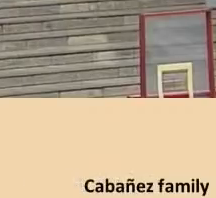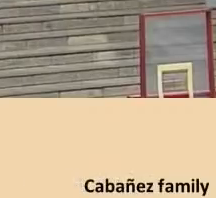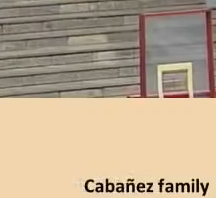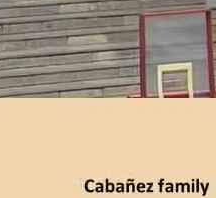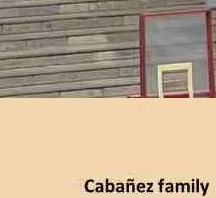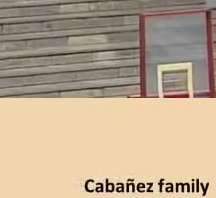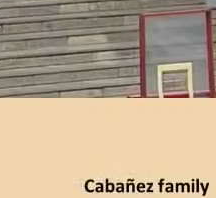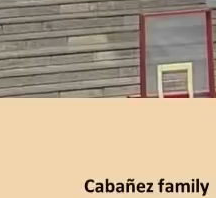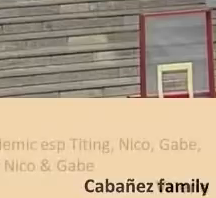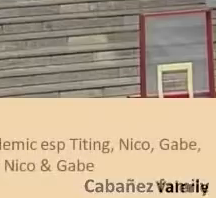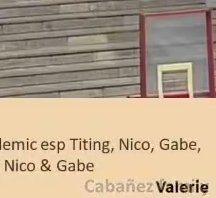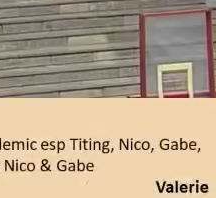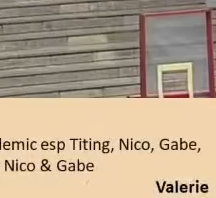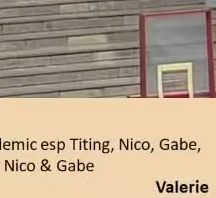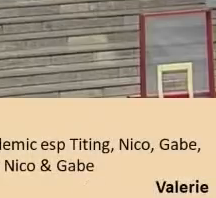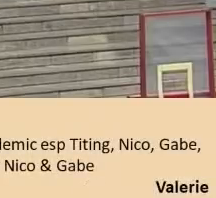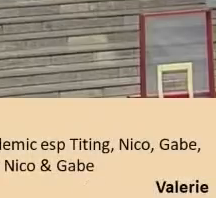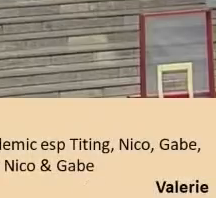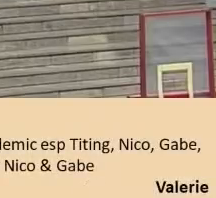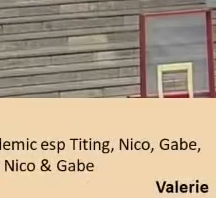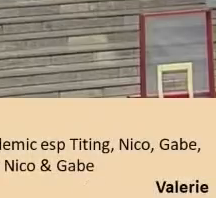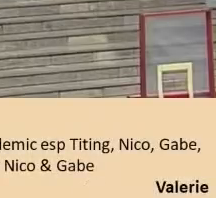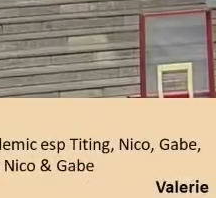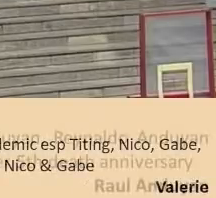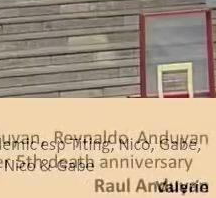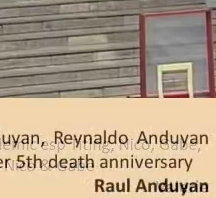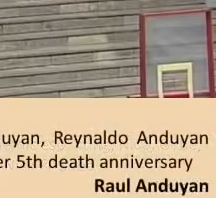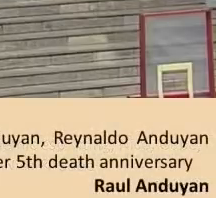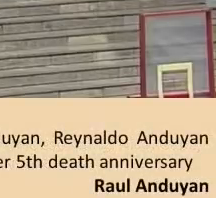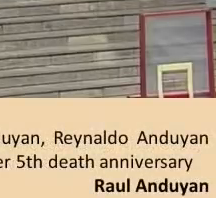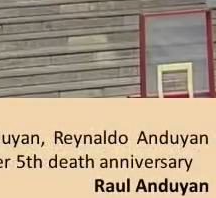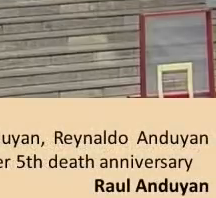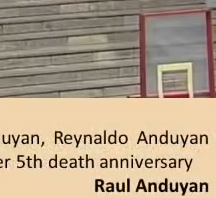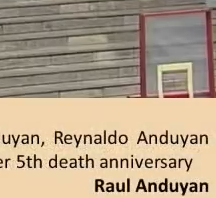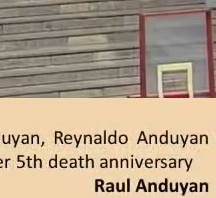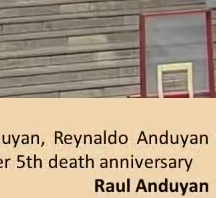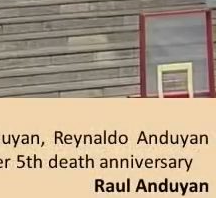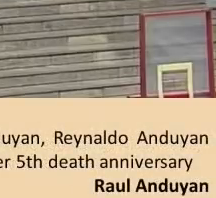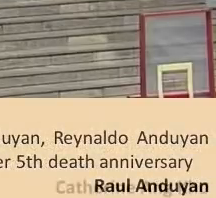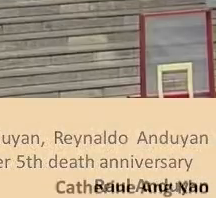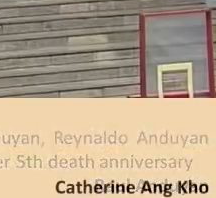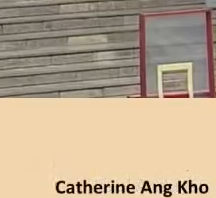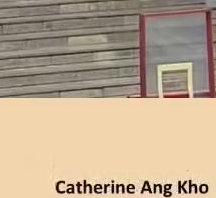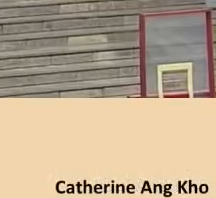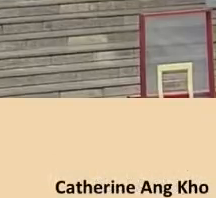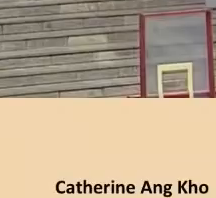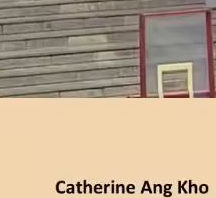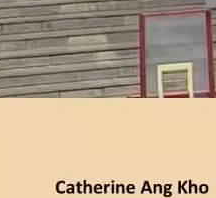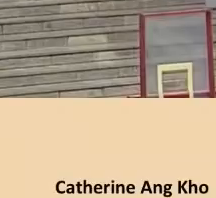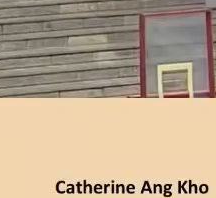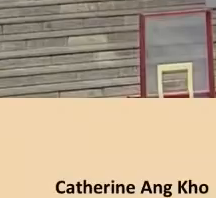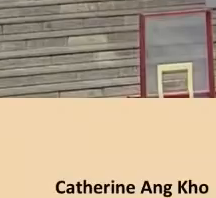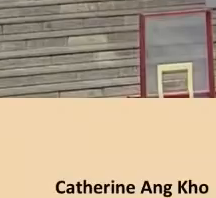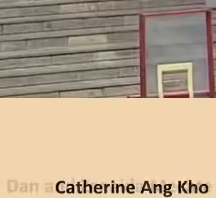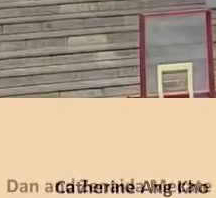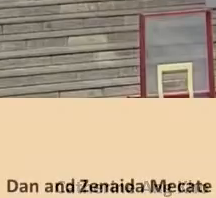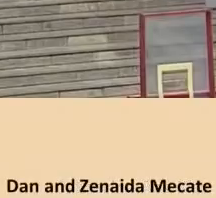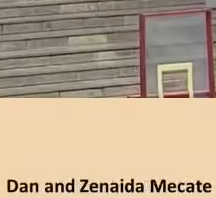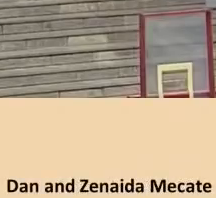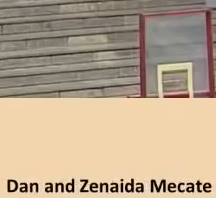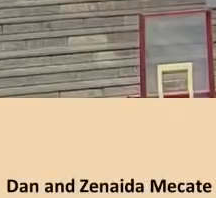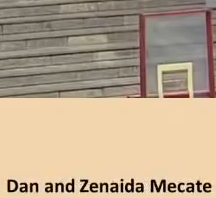lives and reigns forever and ever. Amen. Señor Santo Niño de Cebu, have mercy on